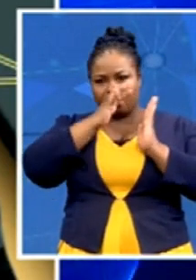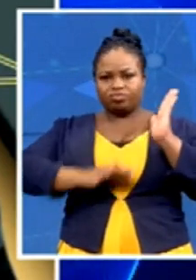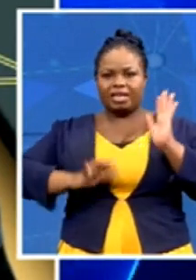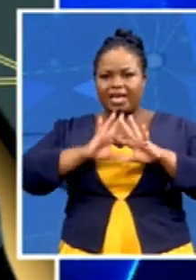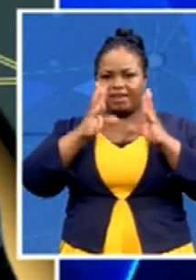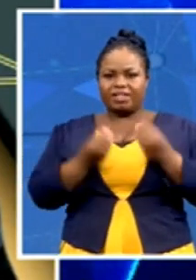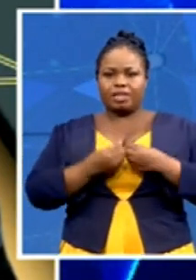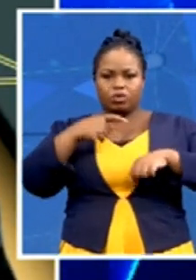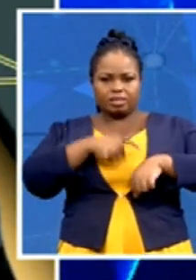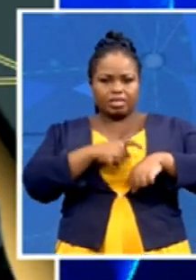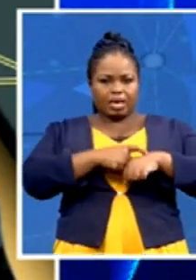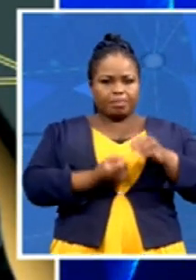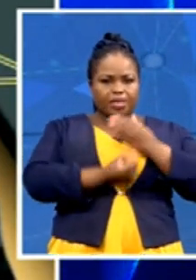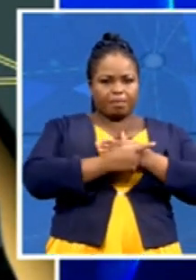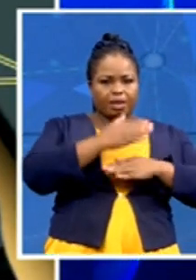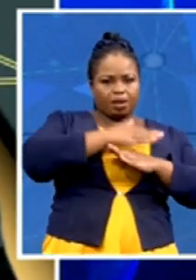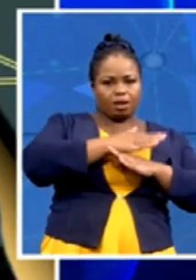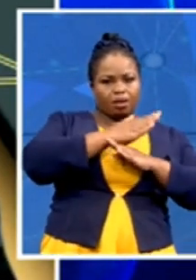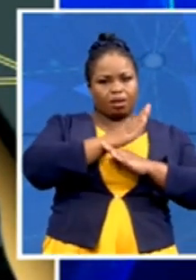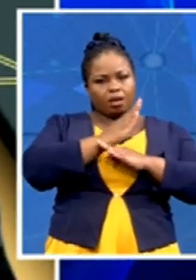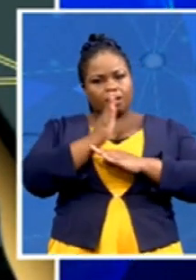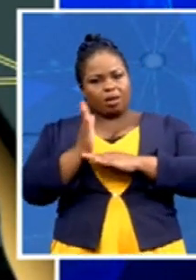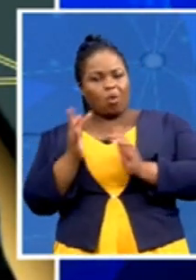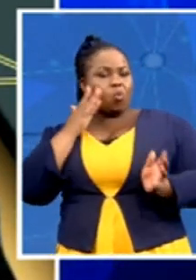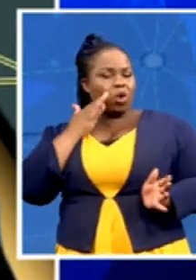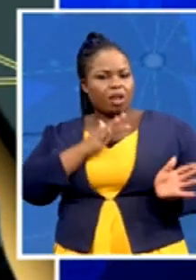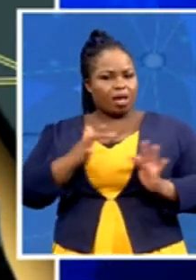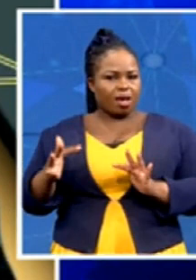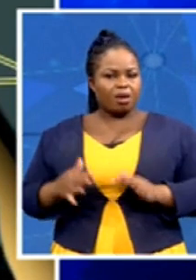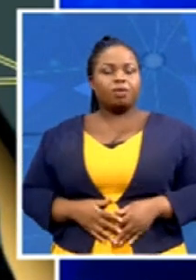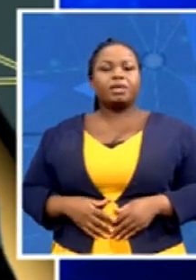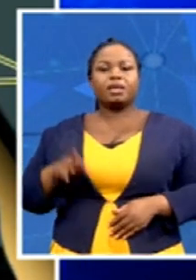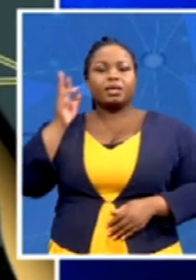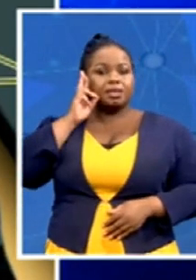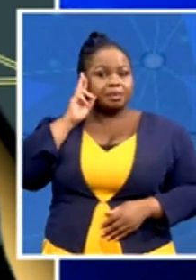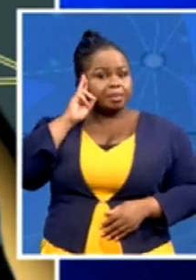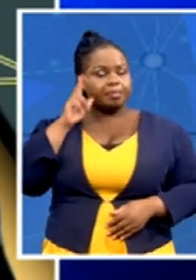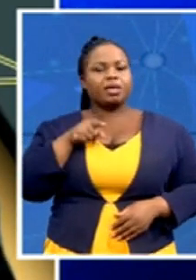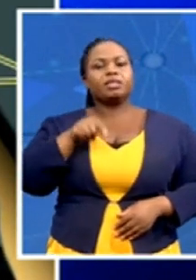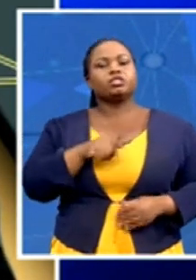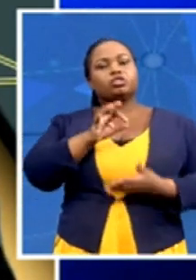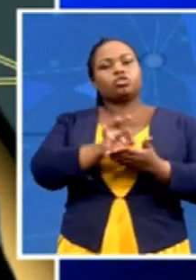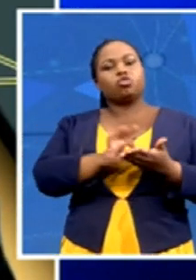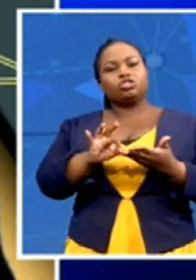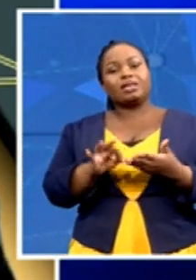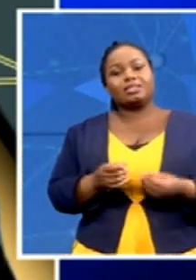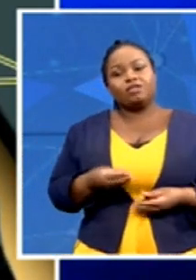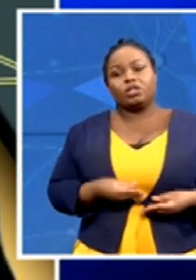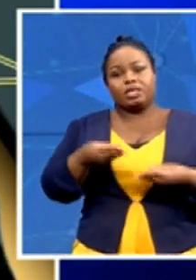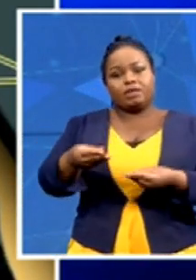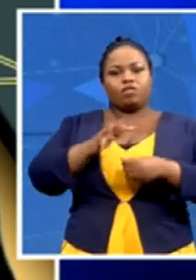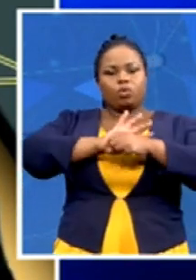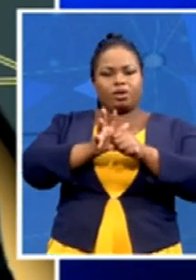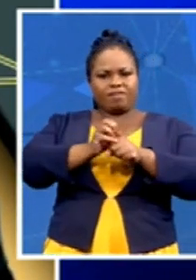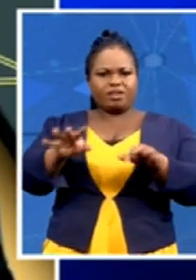also remember that when this matter the contract was given for COVID, it was even before Treasury could